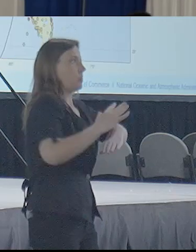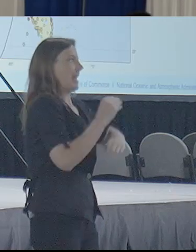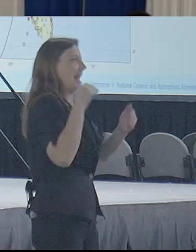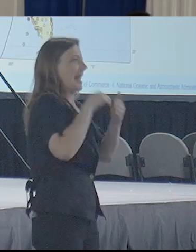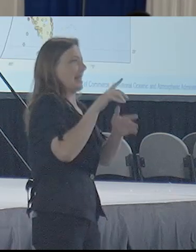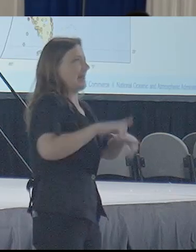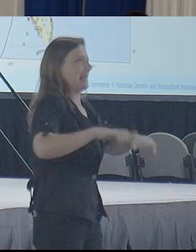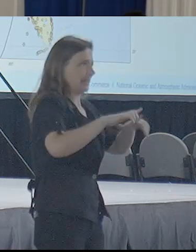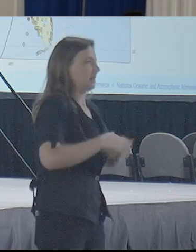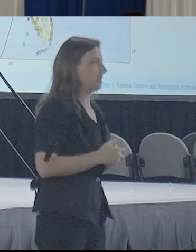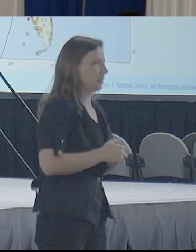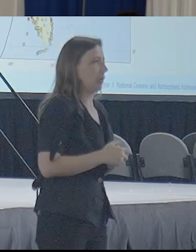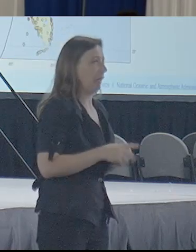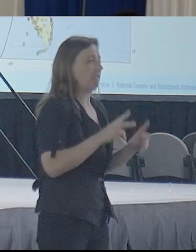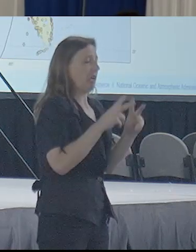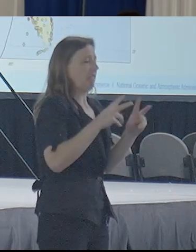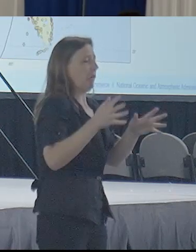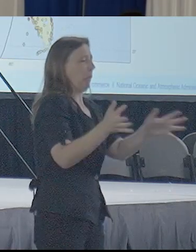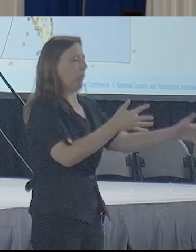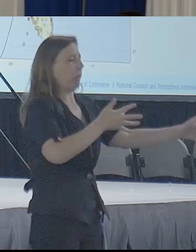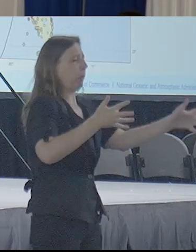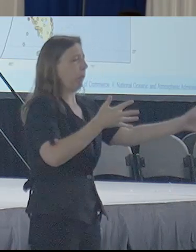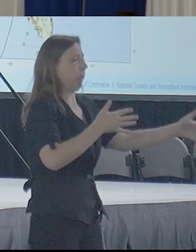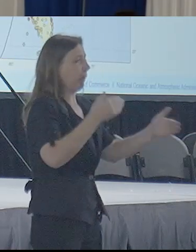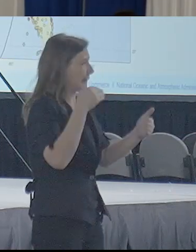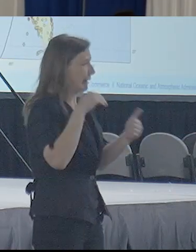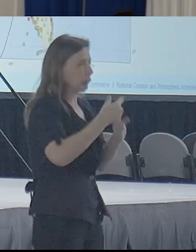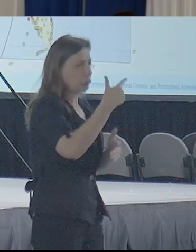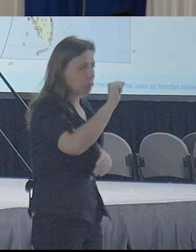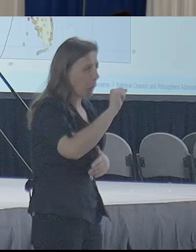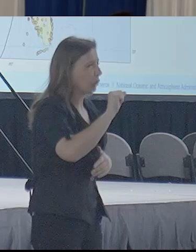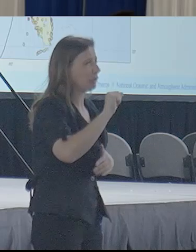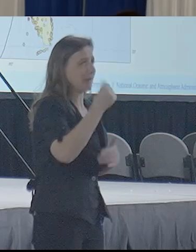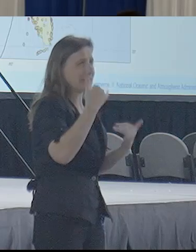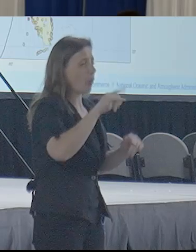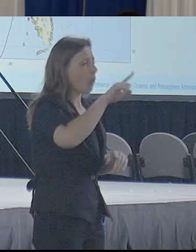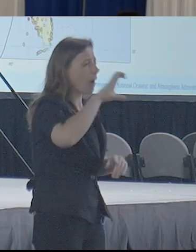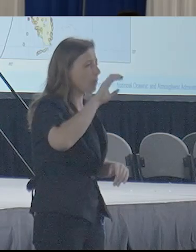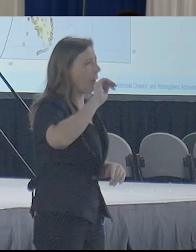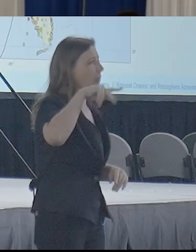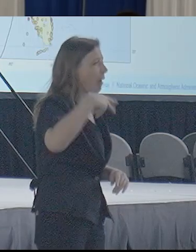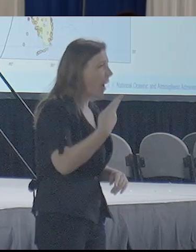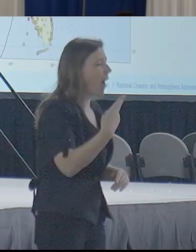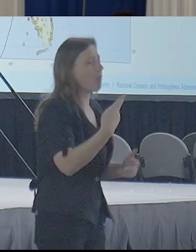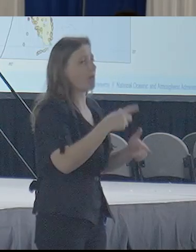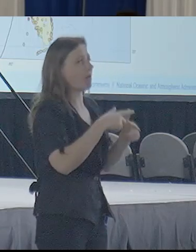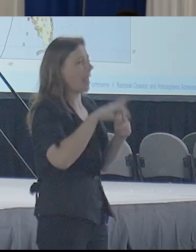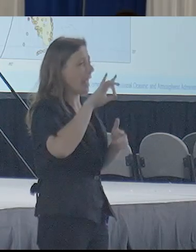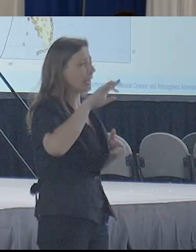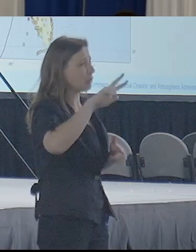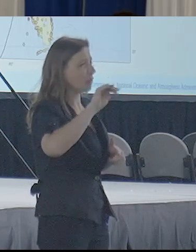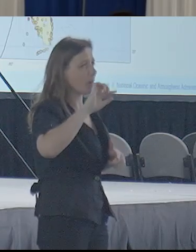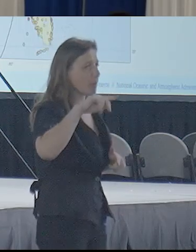a very gusty hurricane. Some of the peak winds there, even in Georgia, were around 100 on the wind gusts. Augusta, 82,